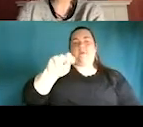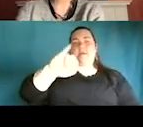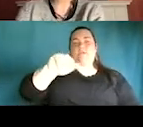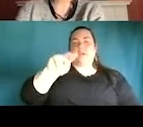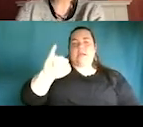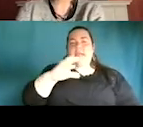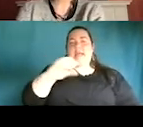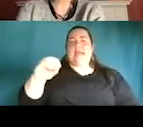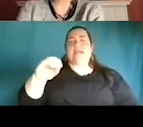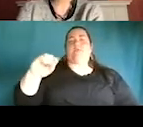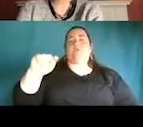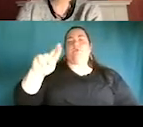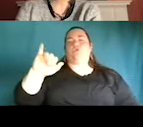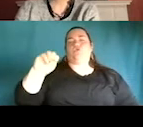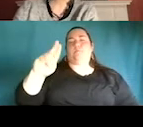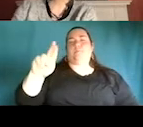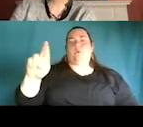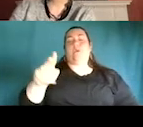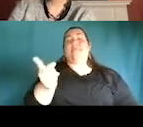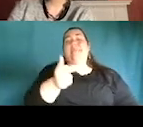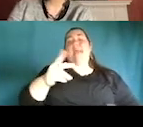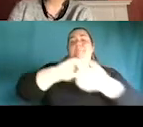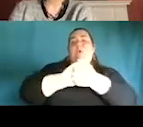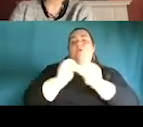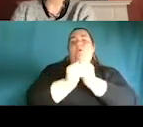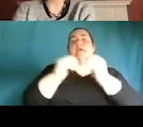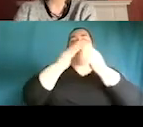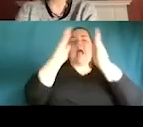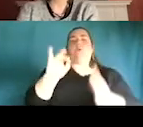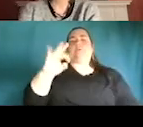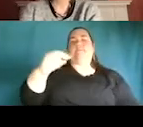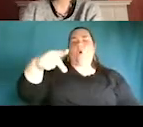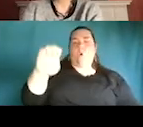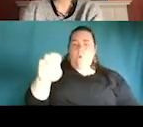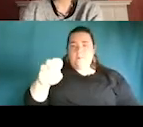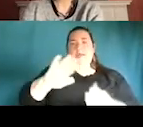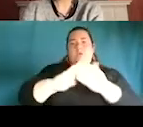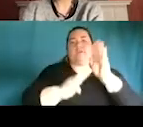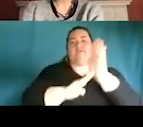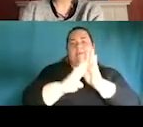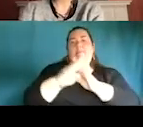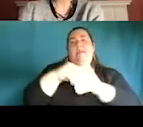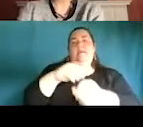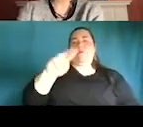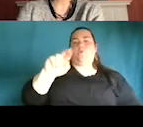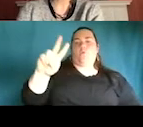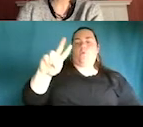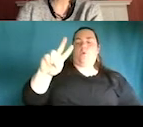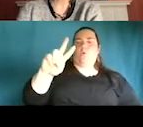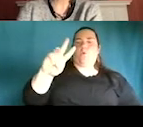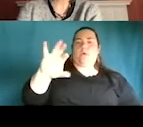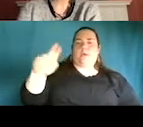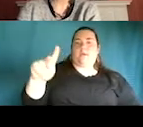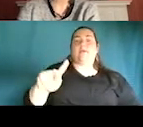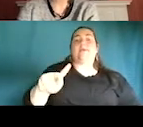Vanjani partner with House of Hope Community Development Corporation in Warwick. Their pedagogy is epitomized by the